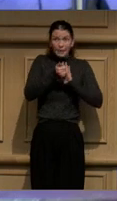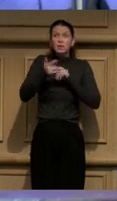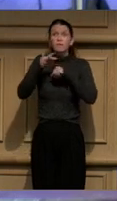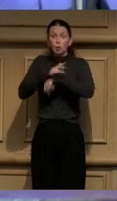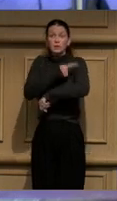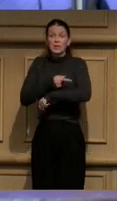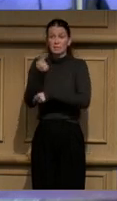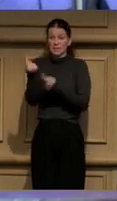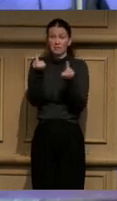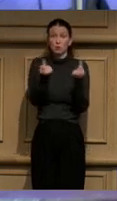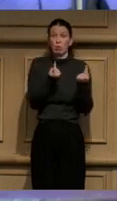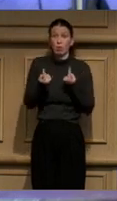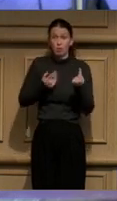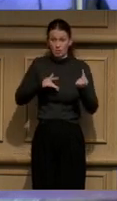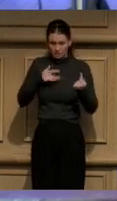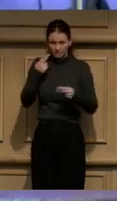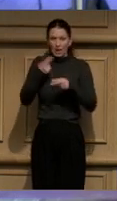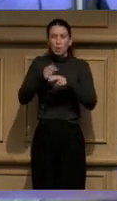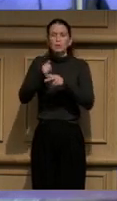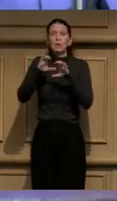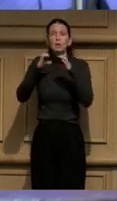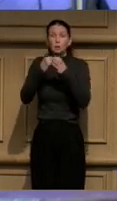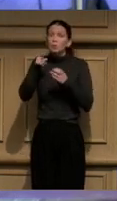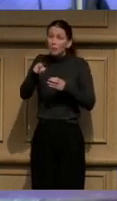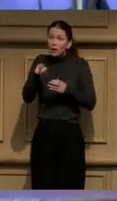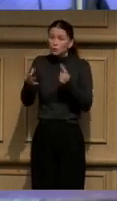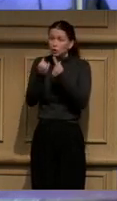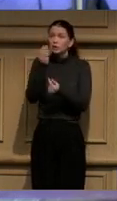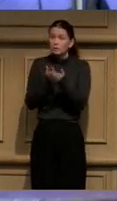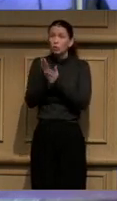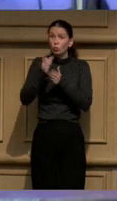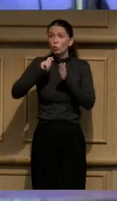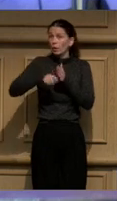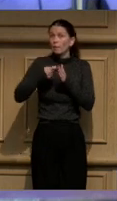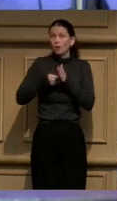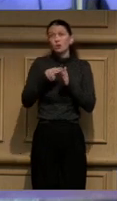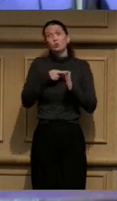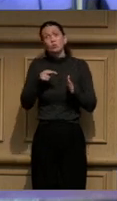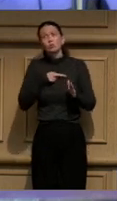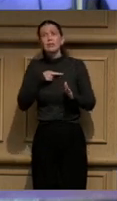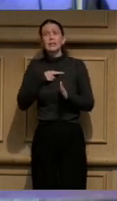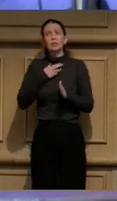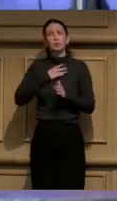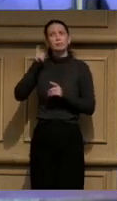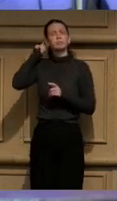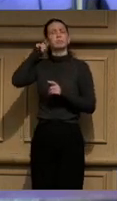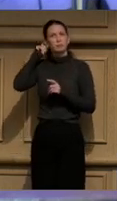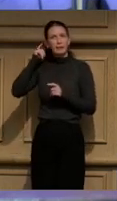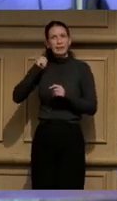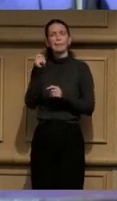art project. So I actually think, like, let's keep the faith, and actually within that space, the vision of artists